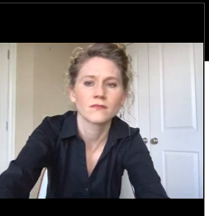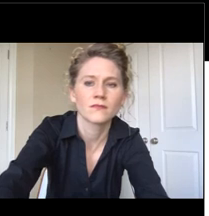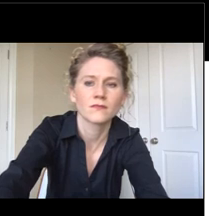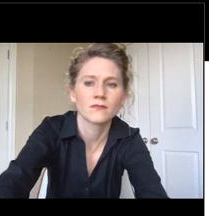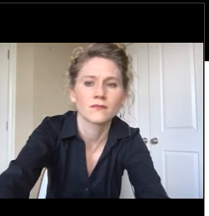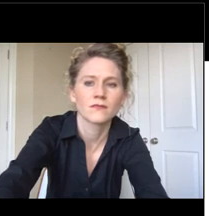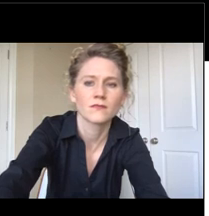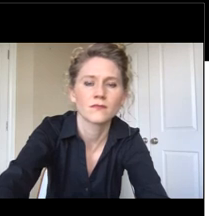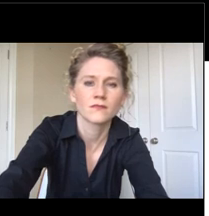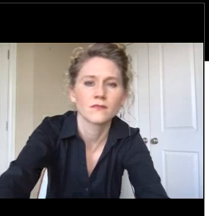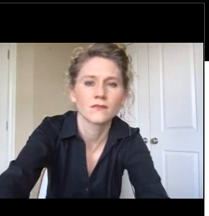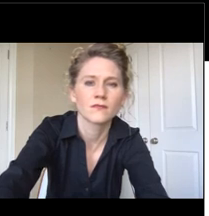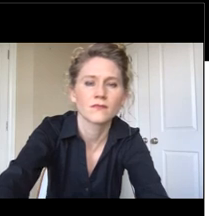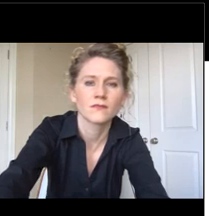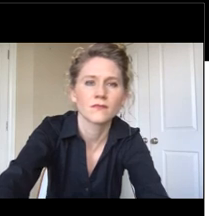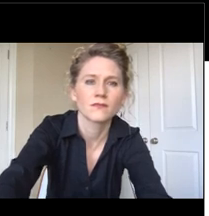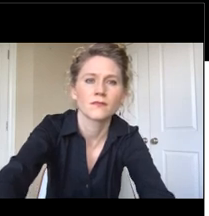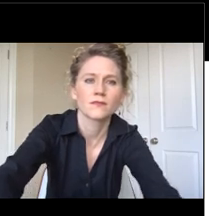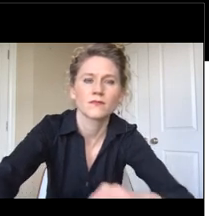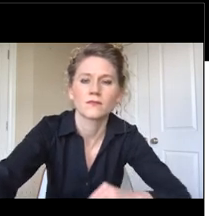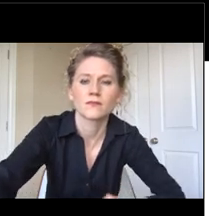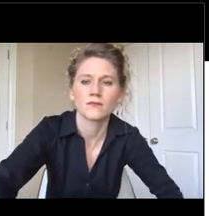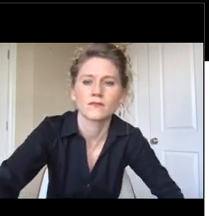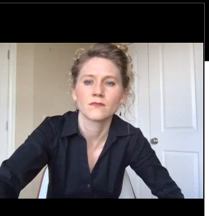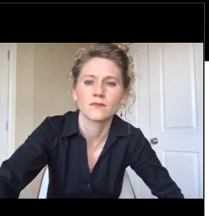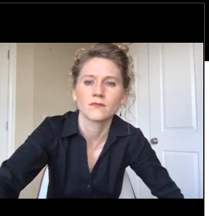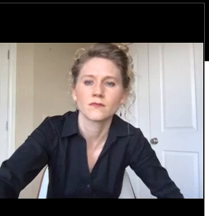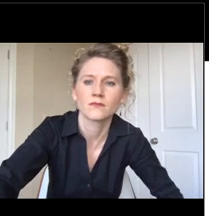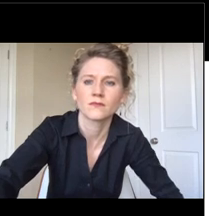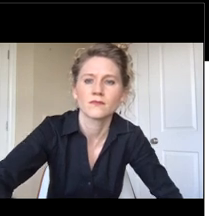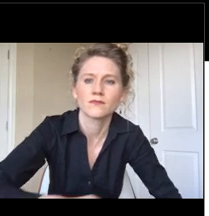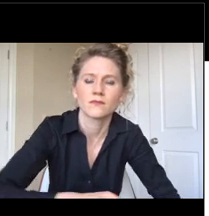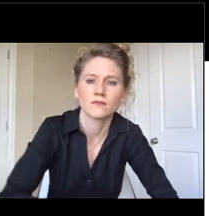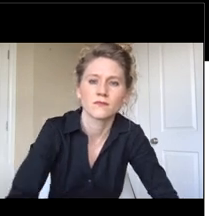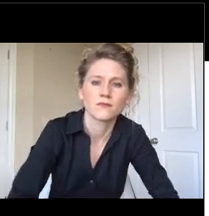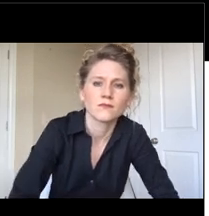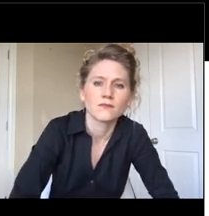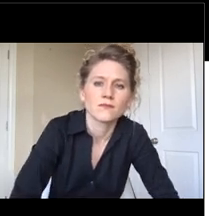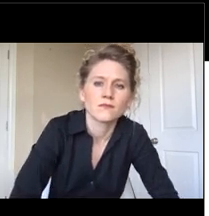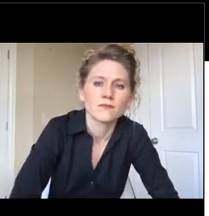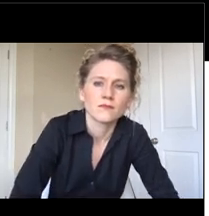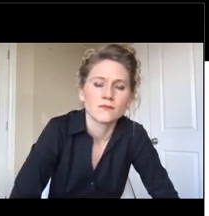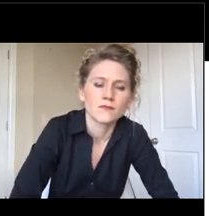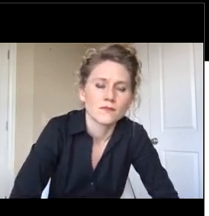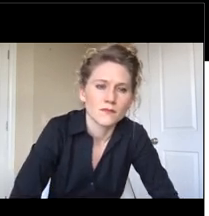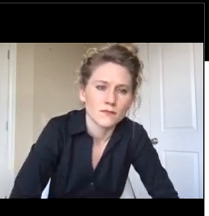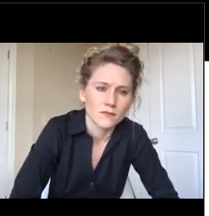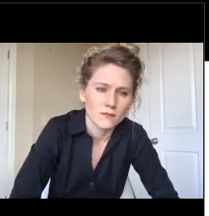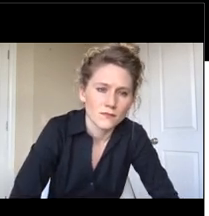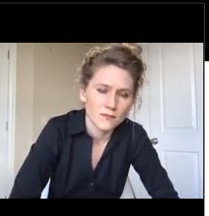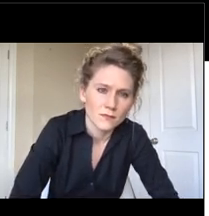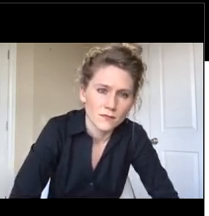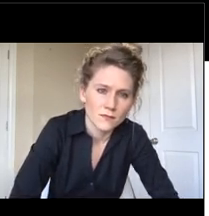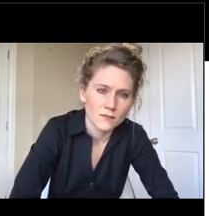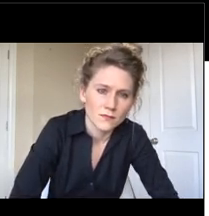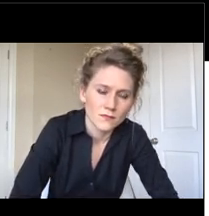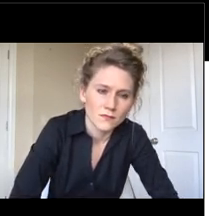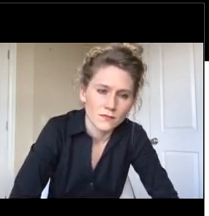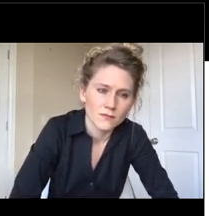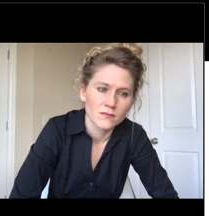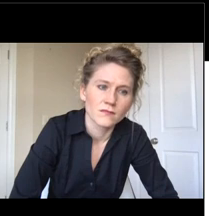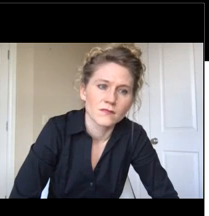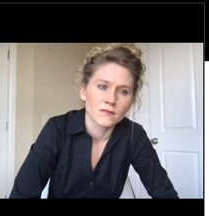chart, let me see mine a little bit better. You get into the greens, those are ones to the west area. We've done those with a slurry seal. The